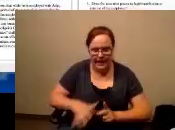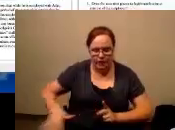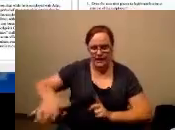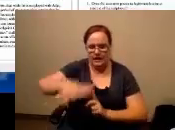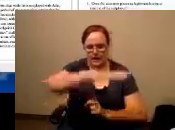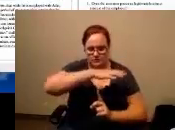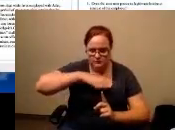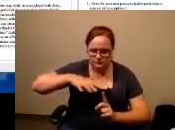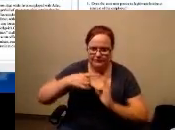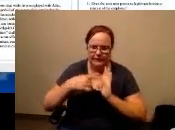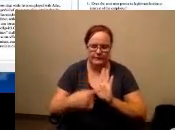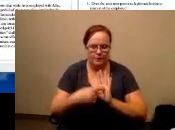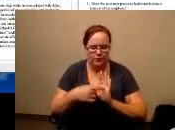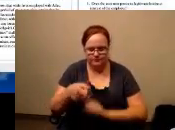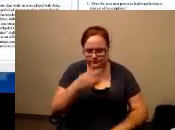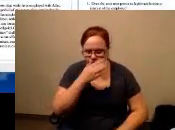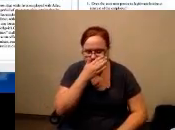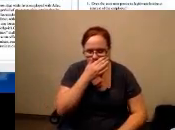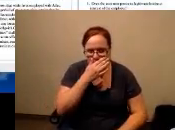Here's an example.